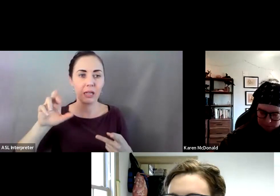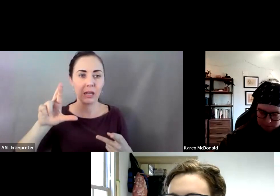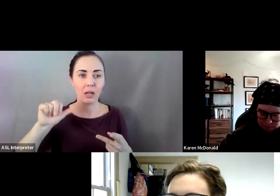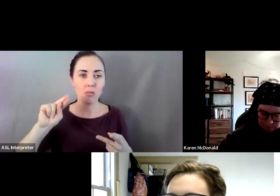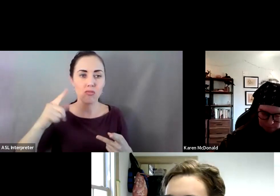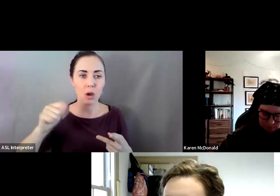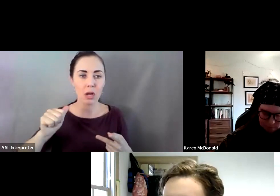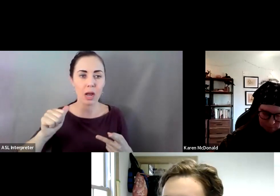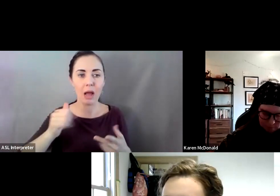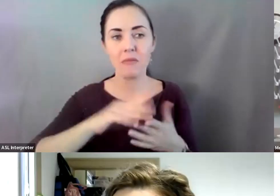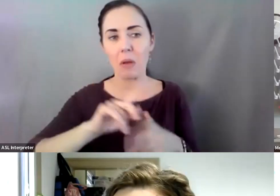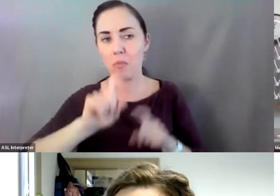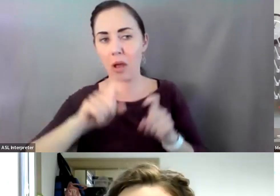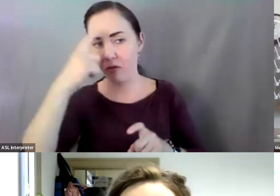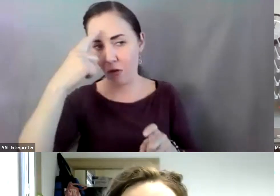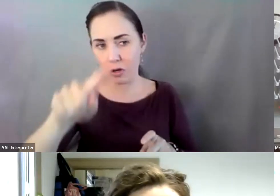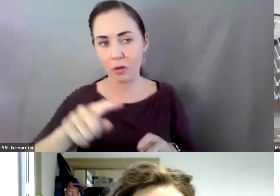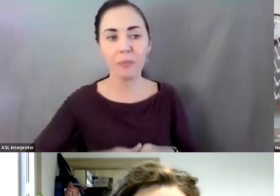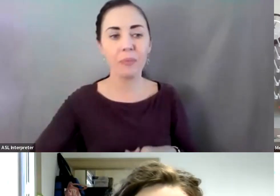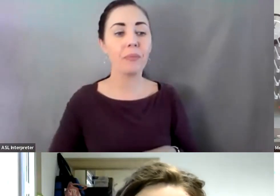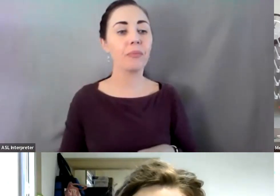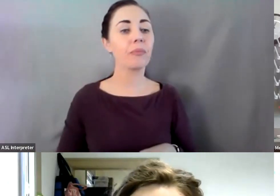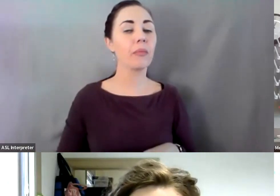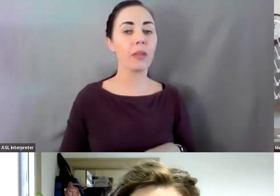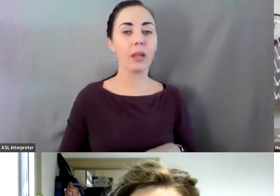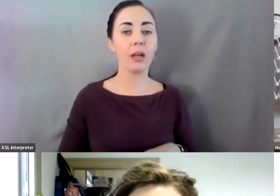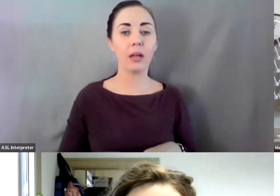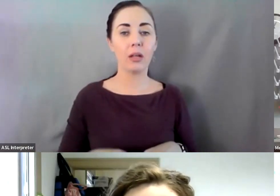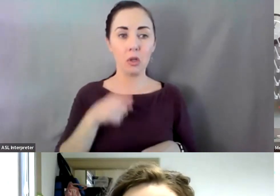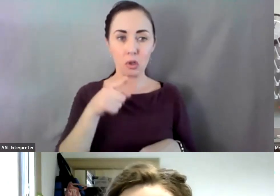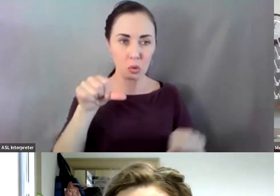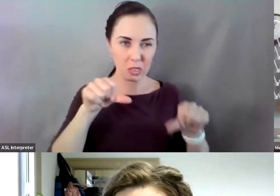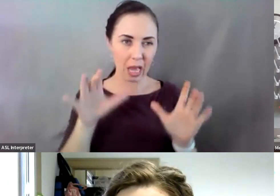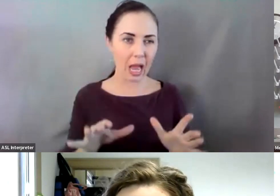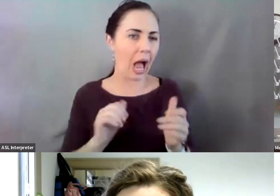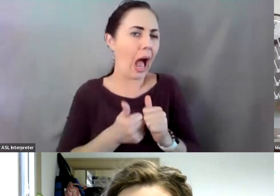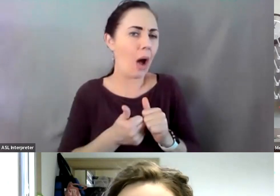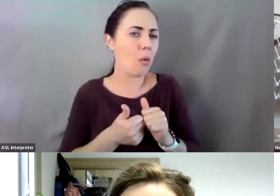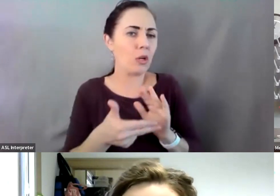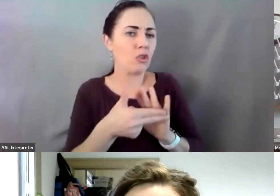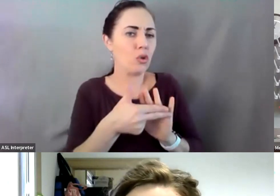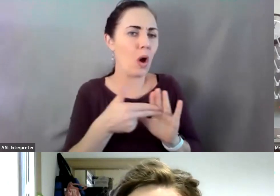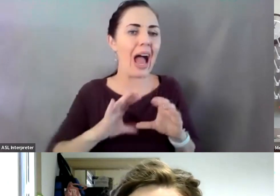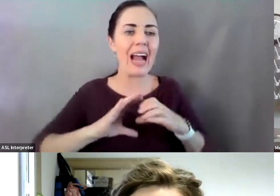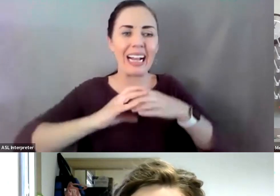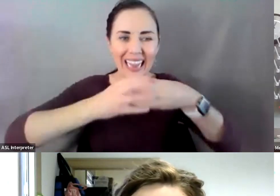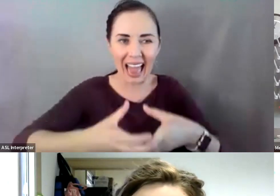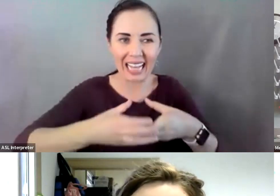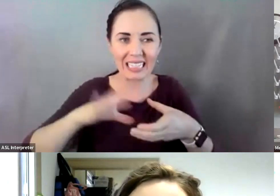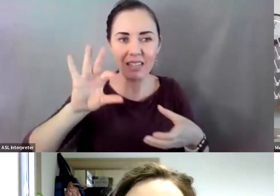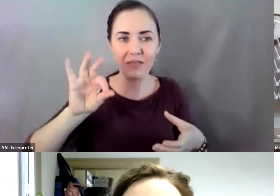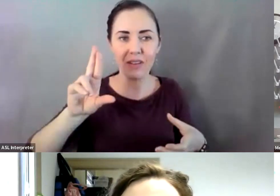you. Specifically, how, as you as a scientist, how would you classify fungi? I know we talked about